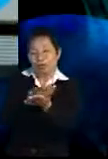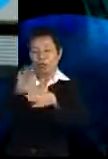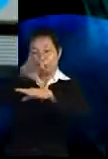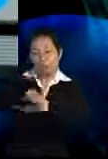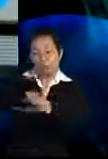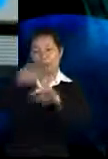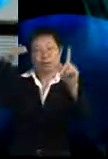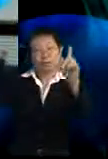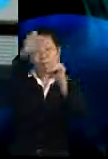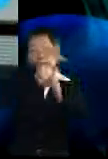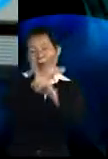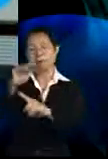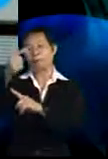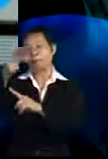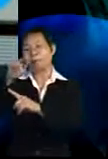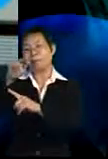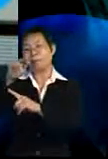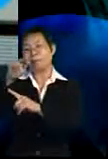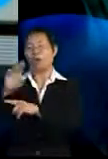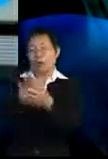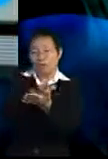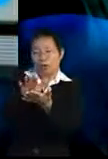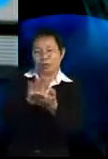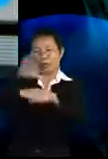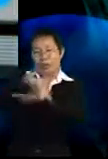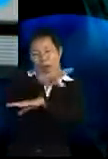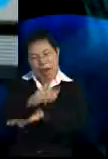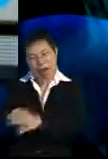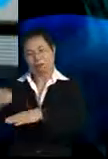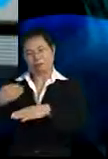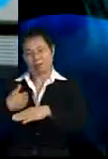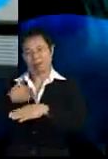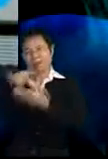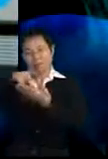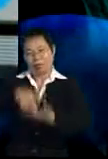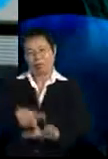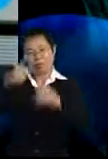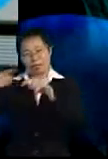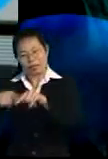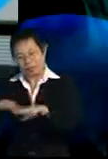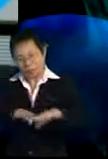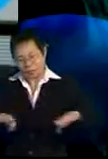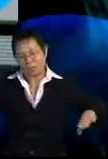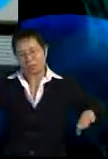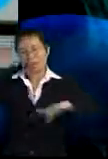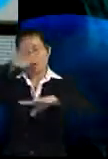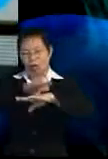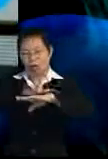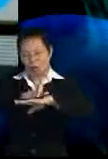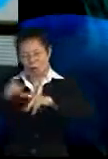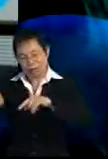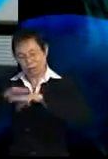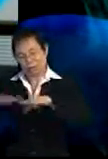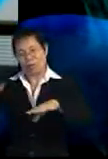direction and magnitude of frictional force, and also the effects of different surfaces on friction.